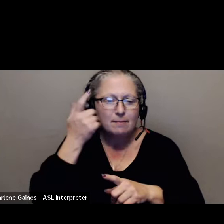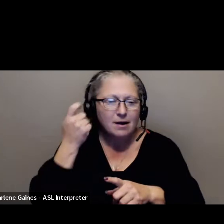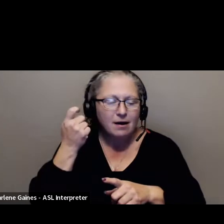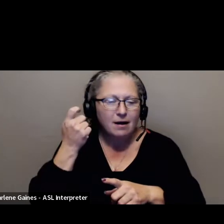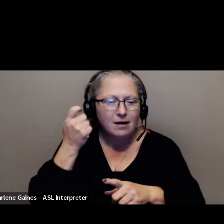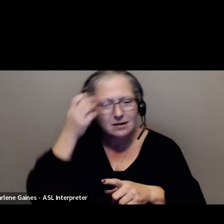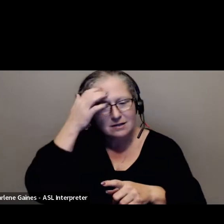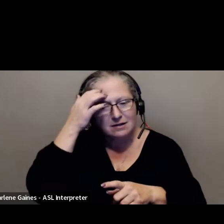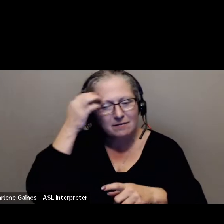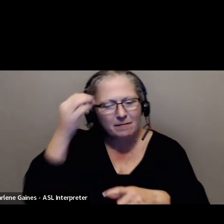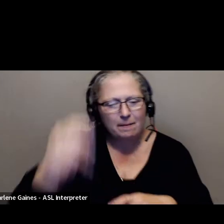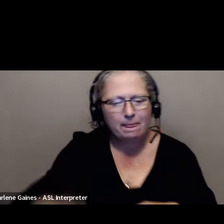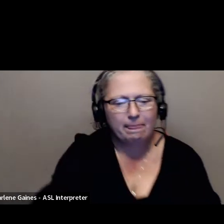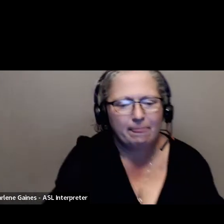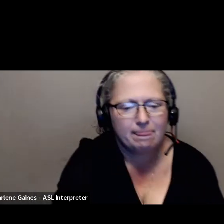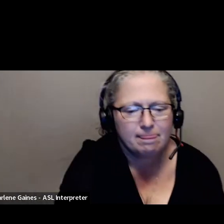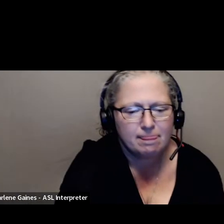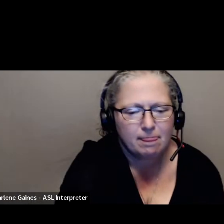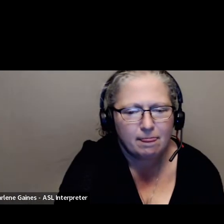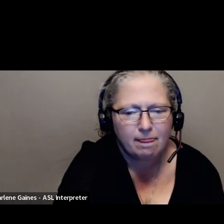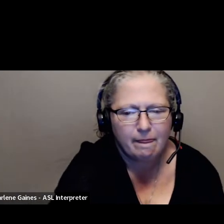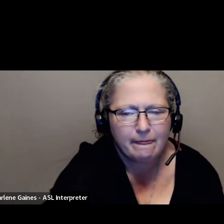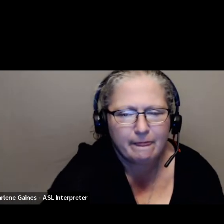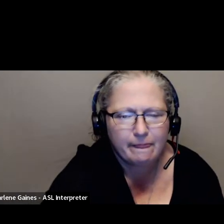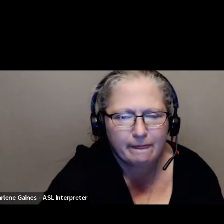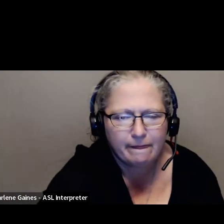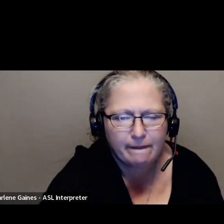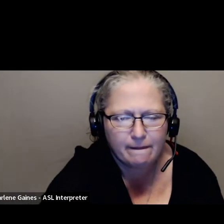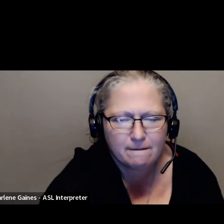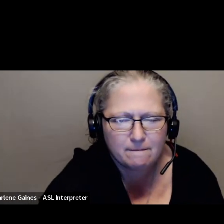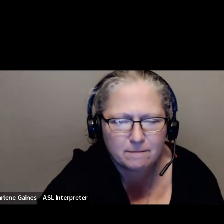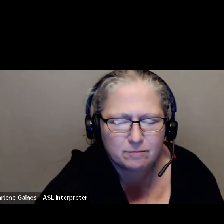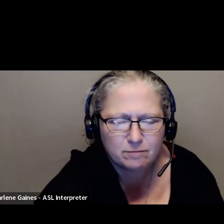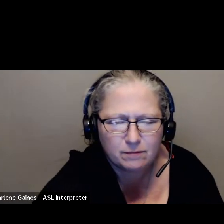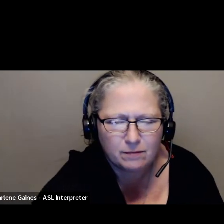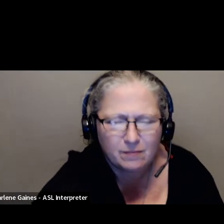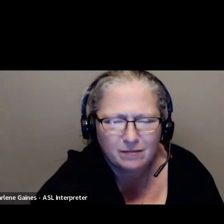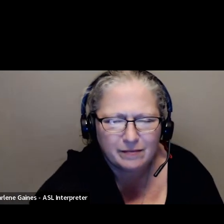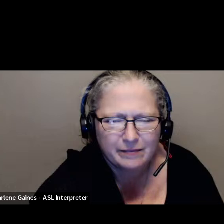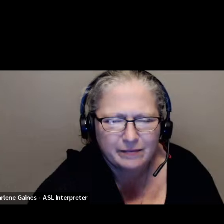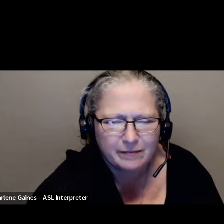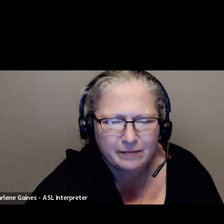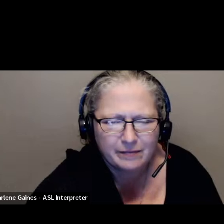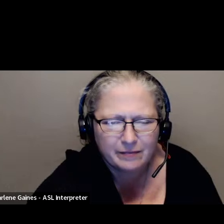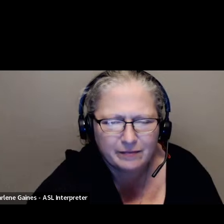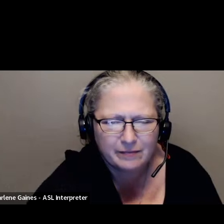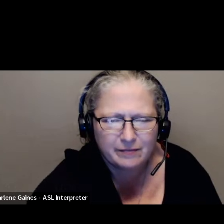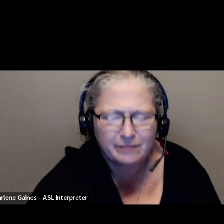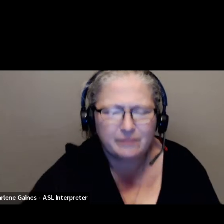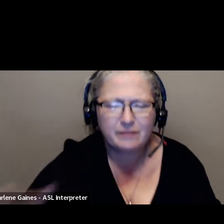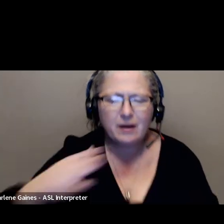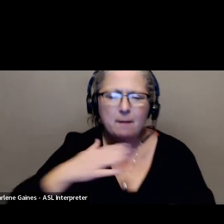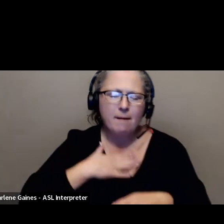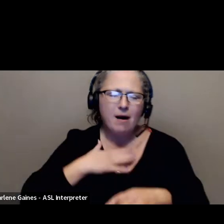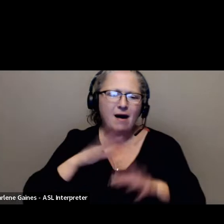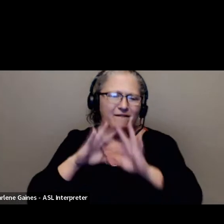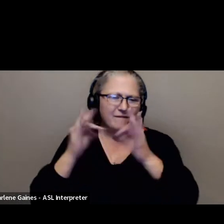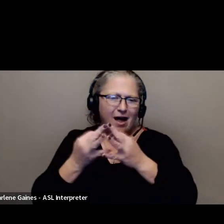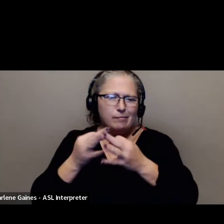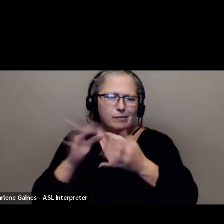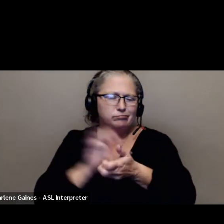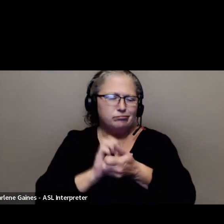know, my entire extended family was perished in the very first week of bombing. But I'm not here